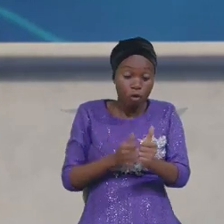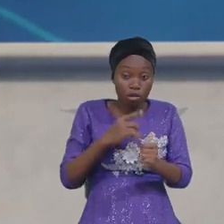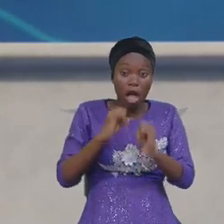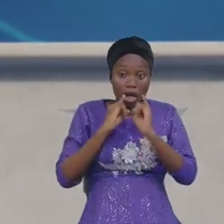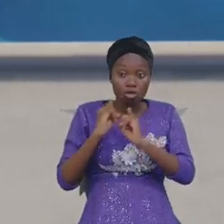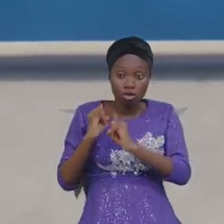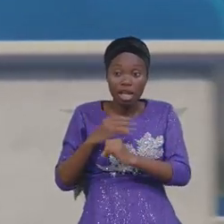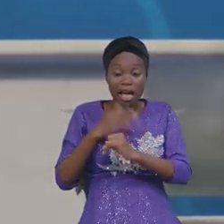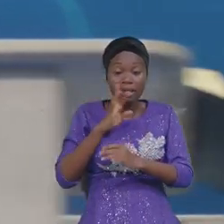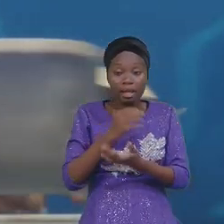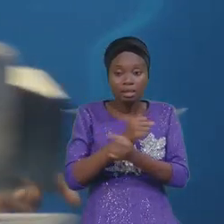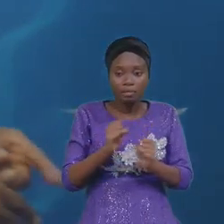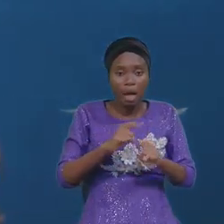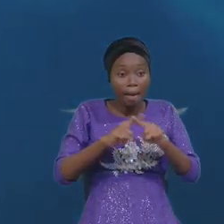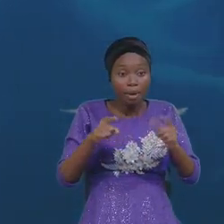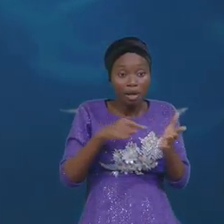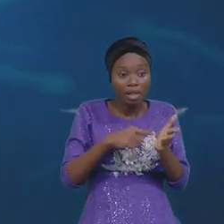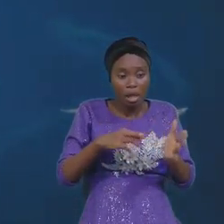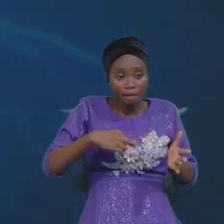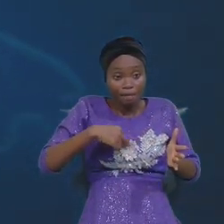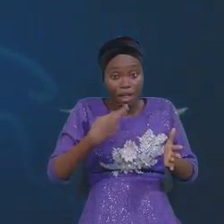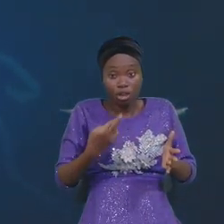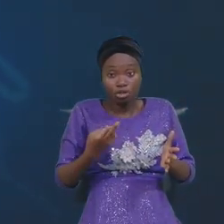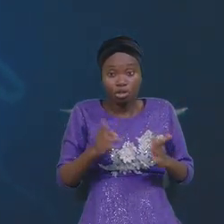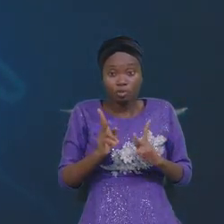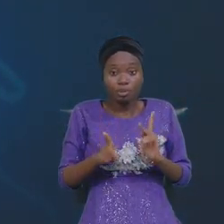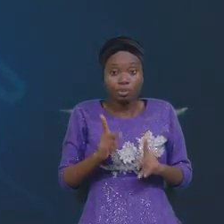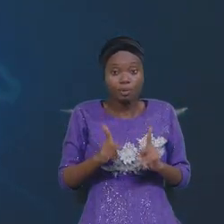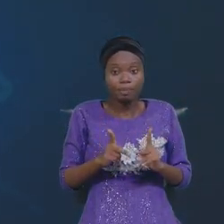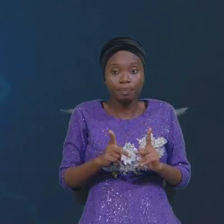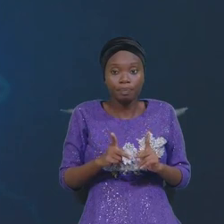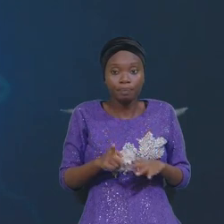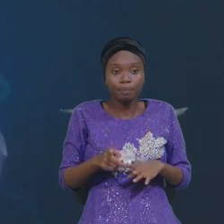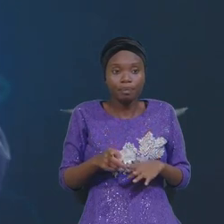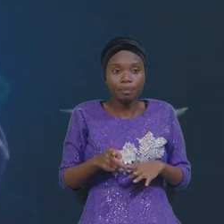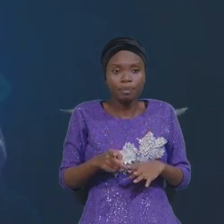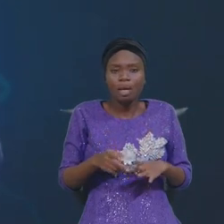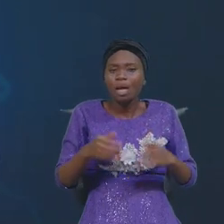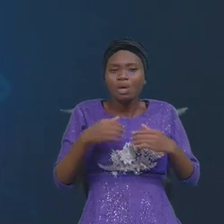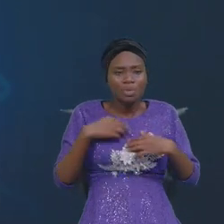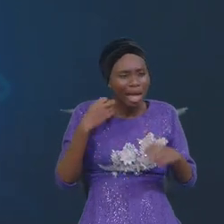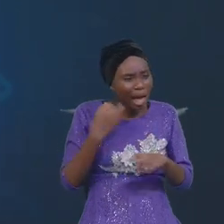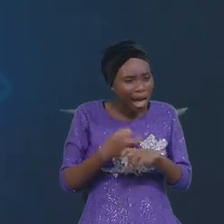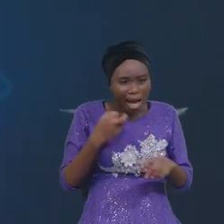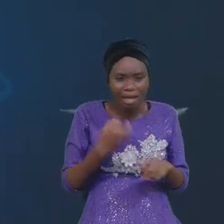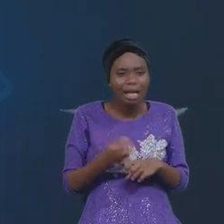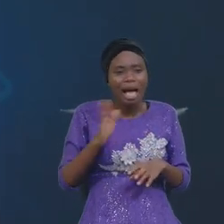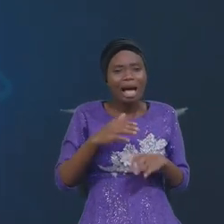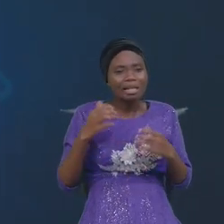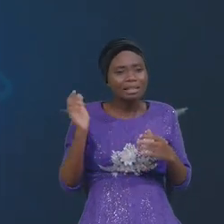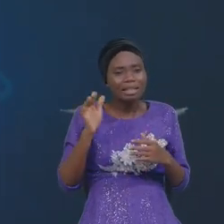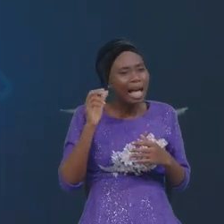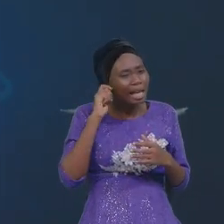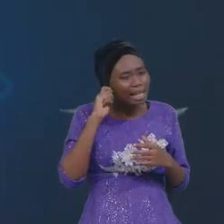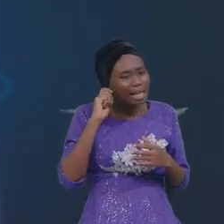are saved. But these religious people, they wax gross and their ears are dull